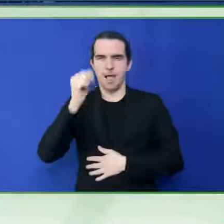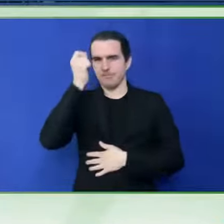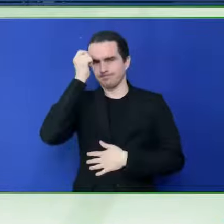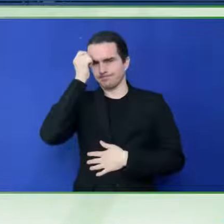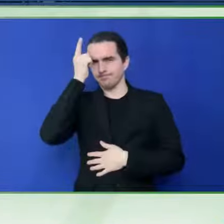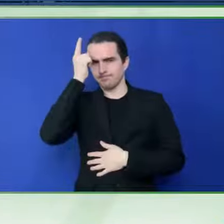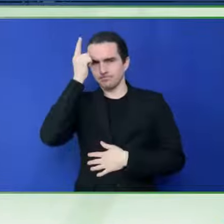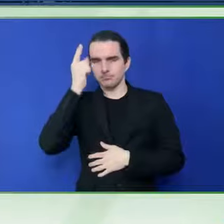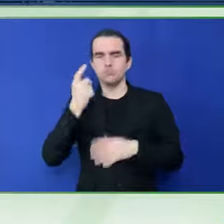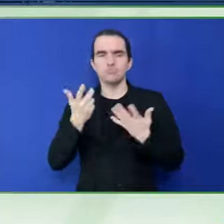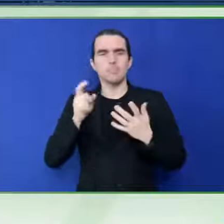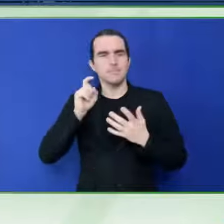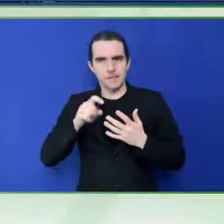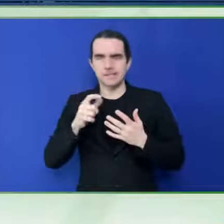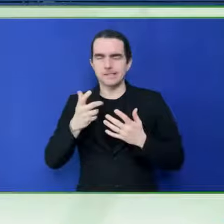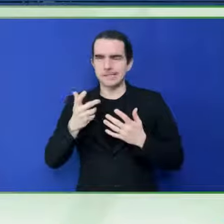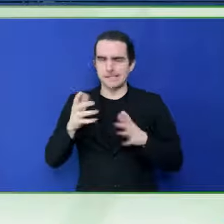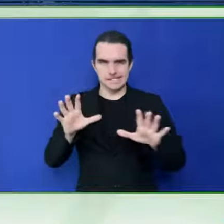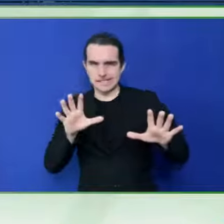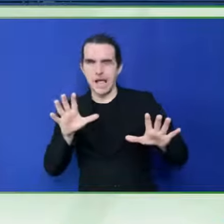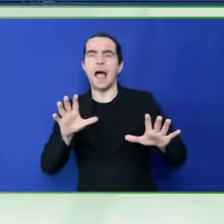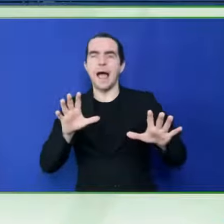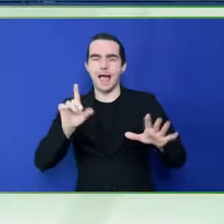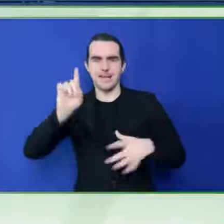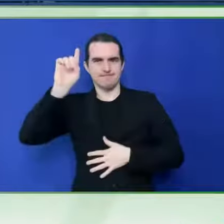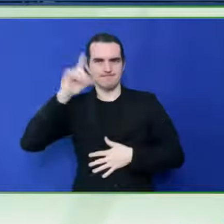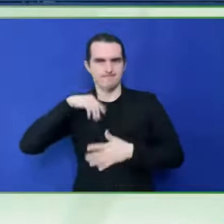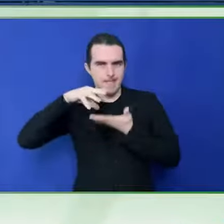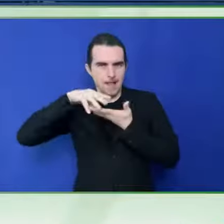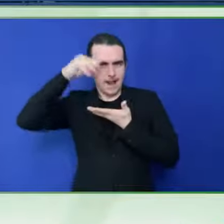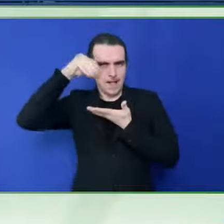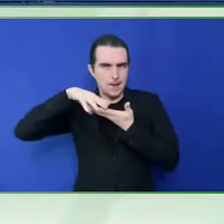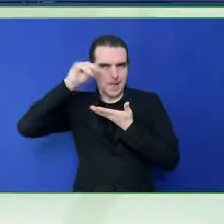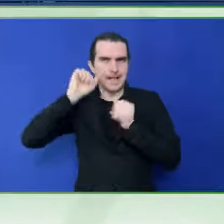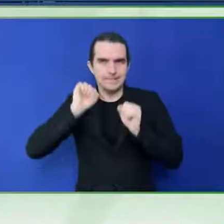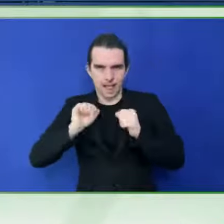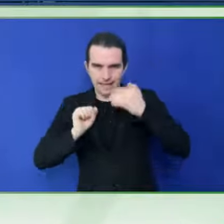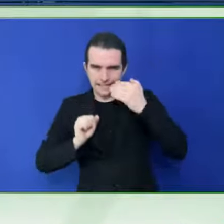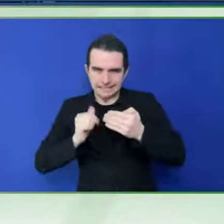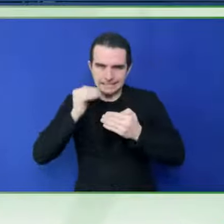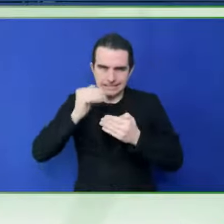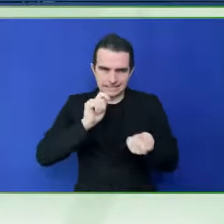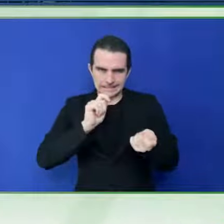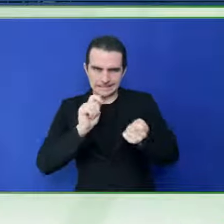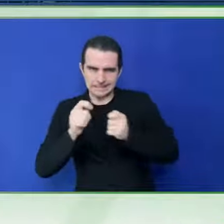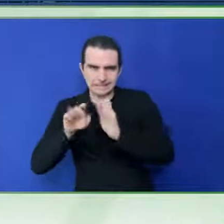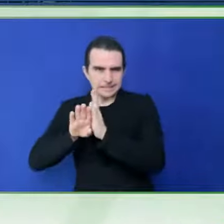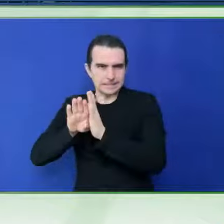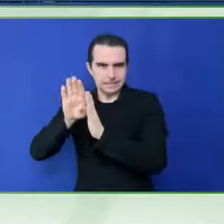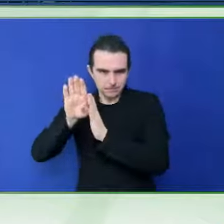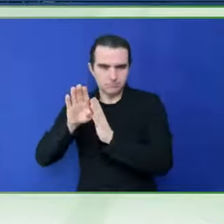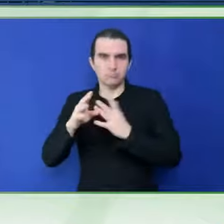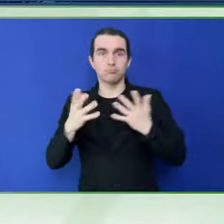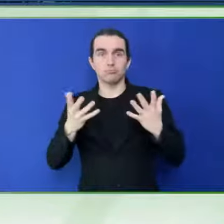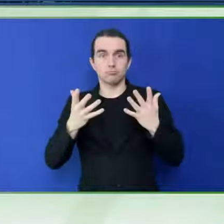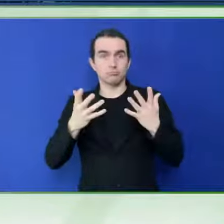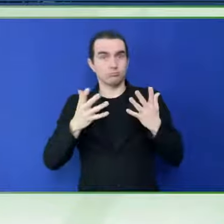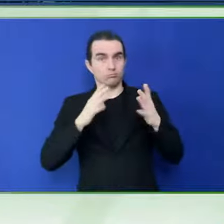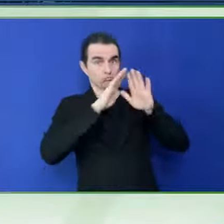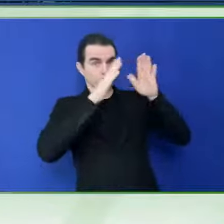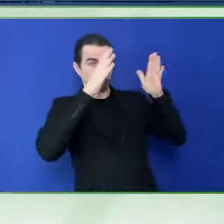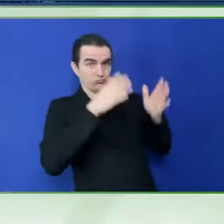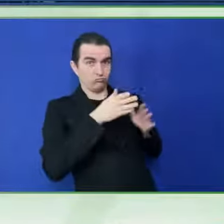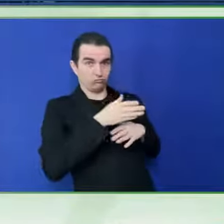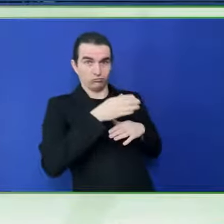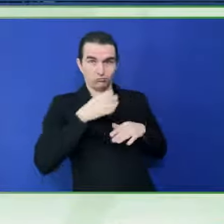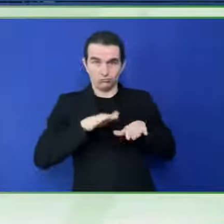toilet. And it is for people with multiple disabilities. So it's not just wheelchair access, it's also if you're